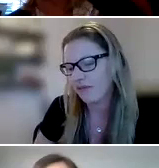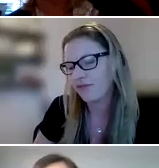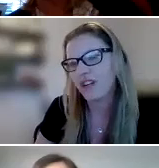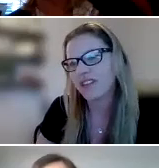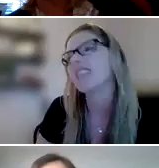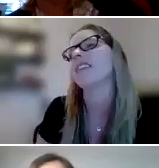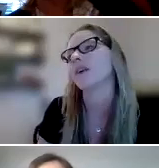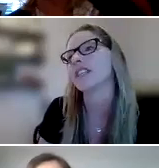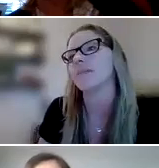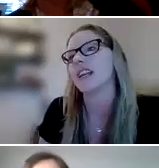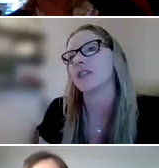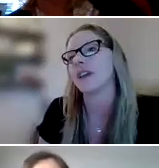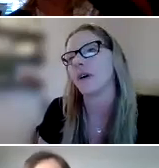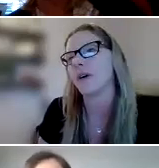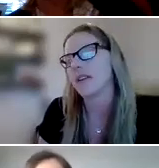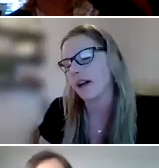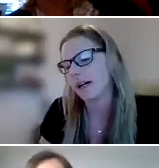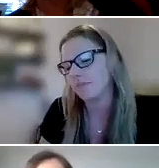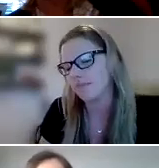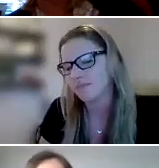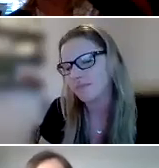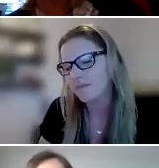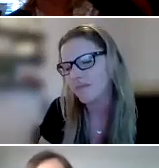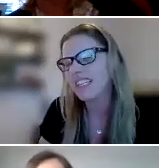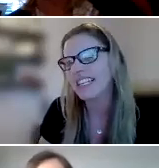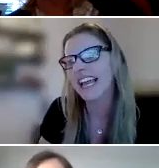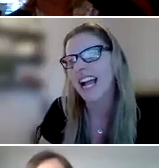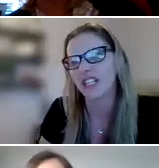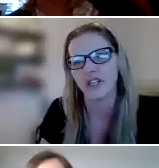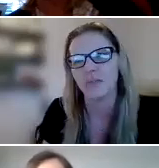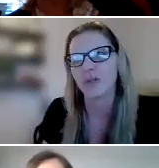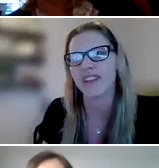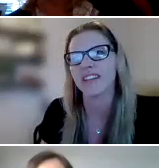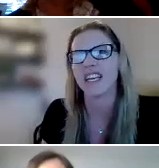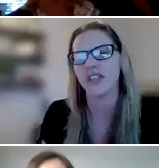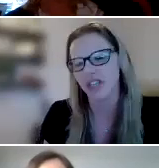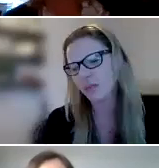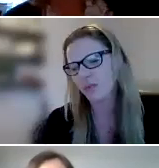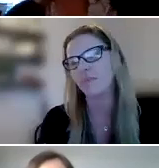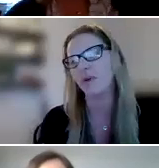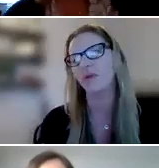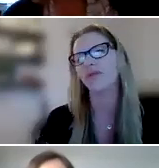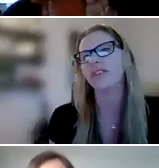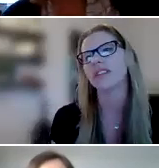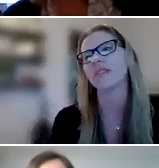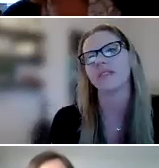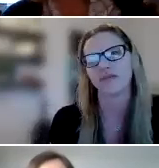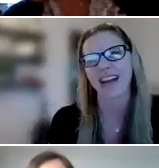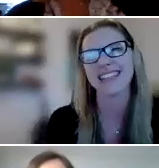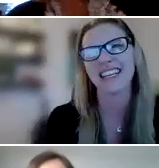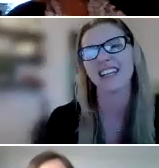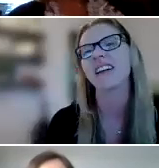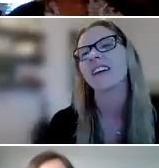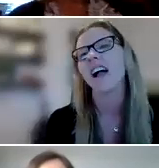So the first evaluation and management code, they didn't actually do much with this. They just removed some of